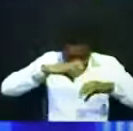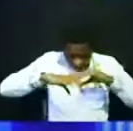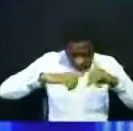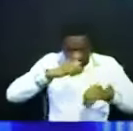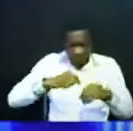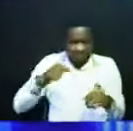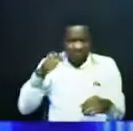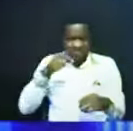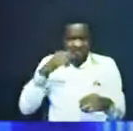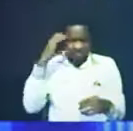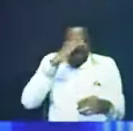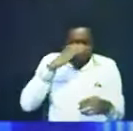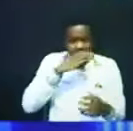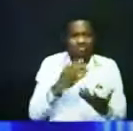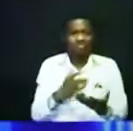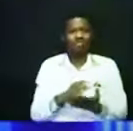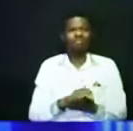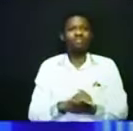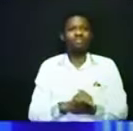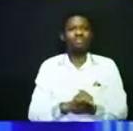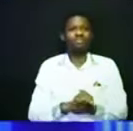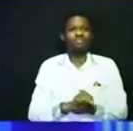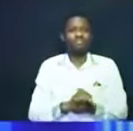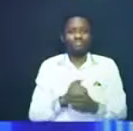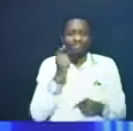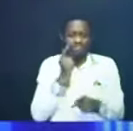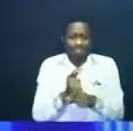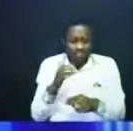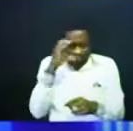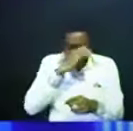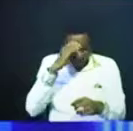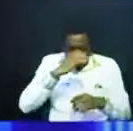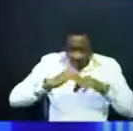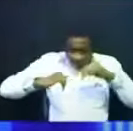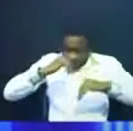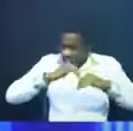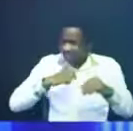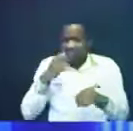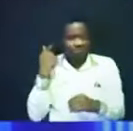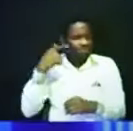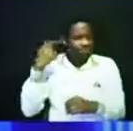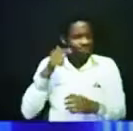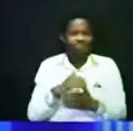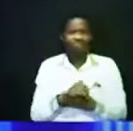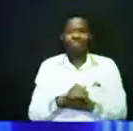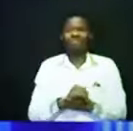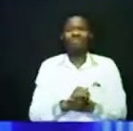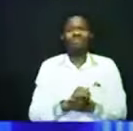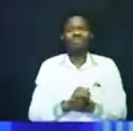Let's mine the gold. Let's mine the gold. Let's mine the gold.